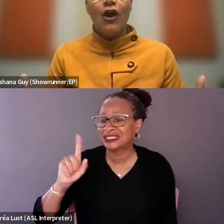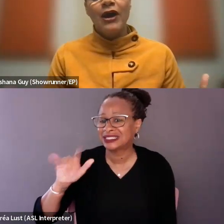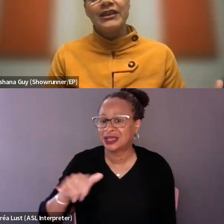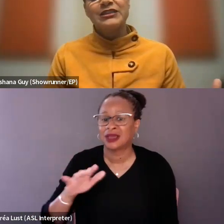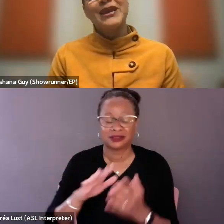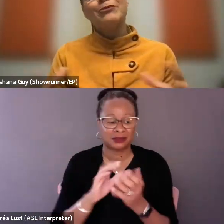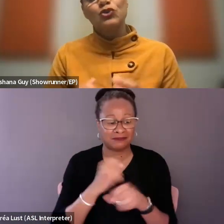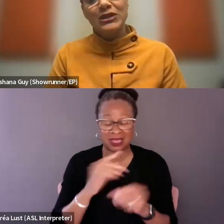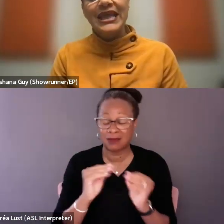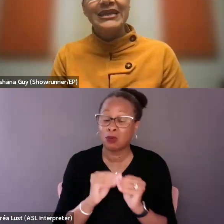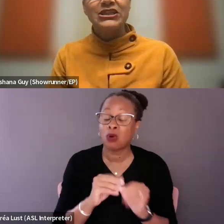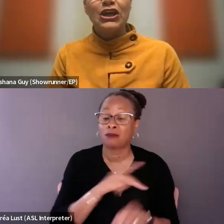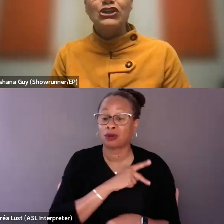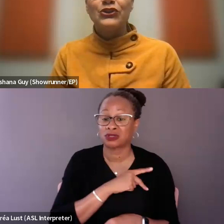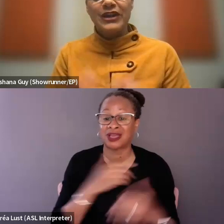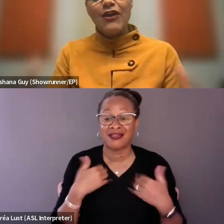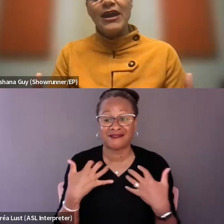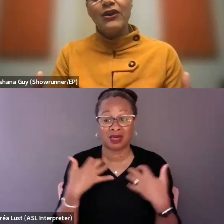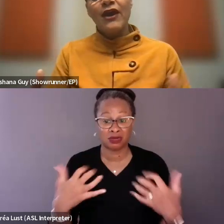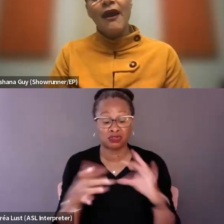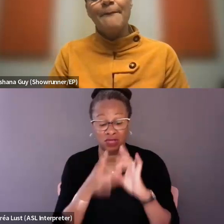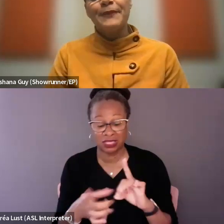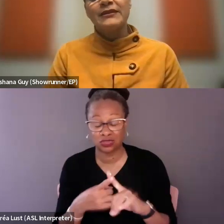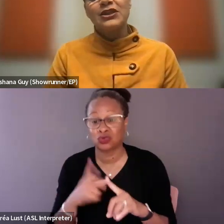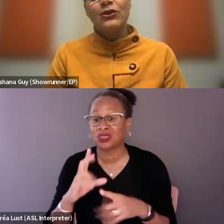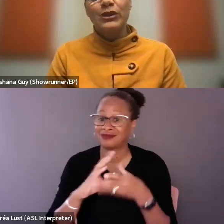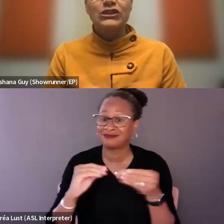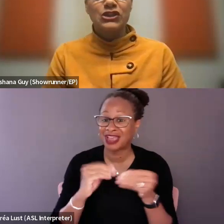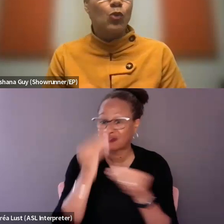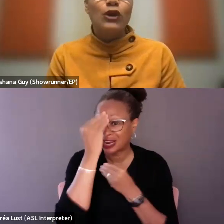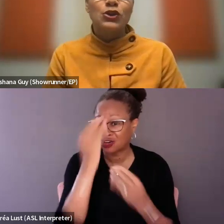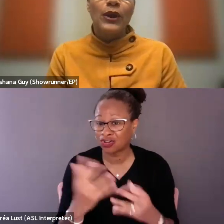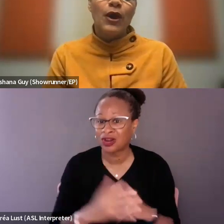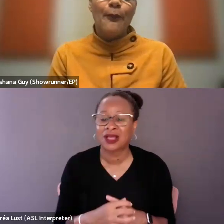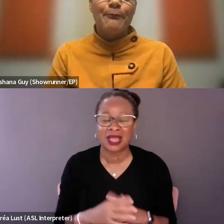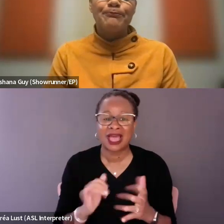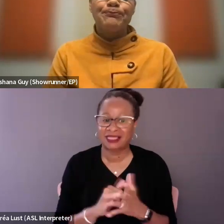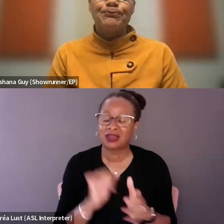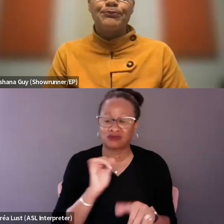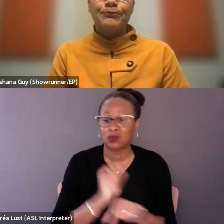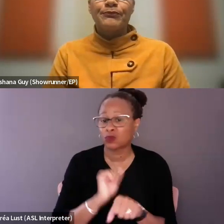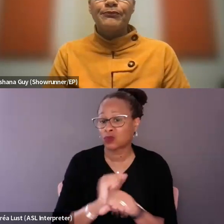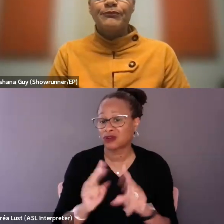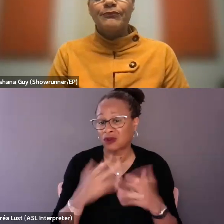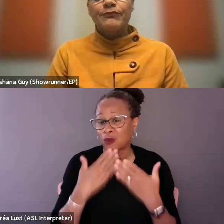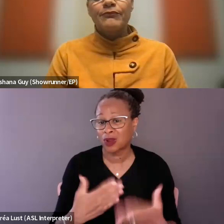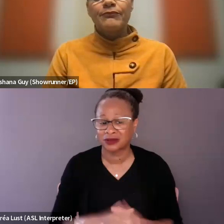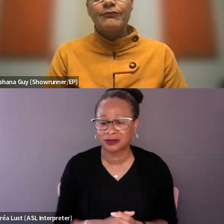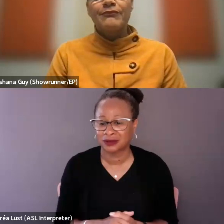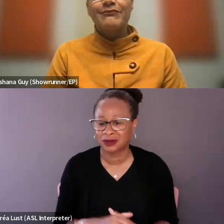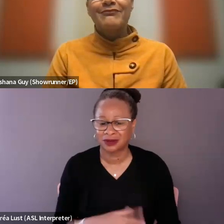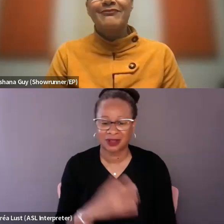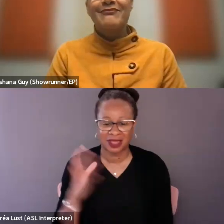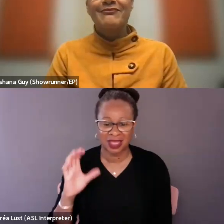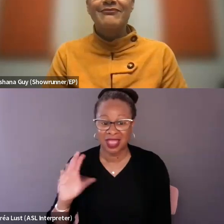to have the audience be able to relate to the narrator. And so it really just worked quite well. If I could just